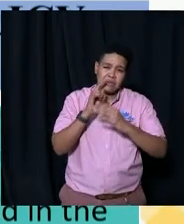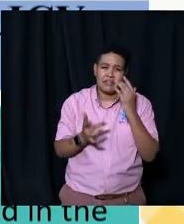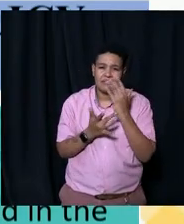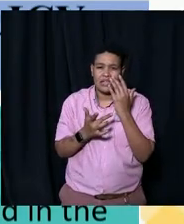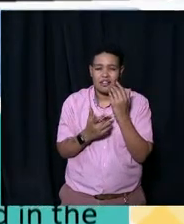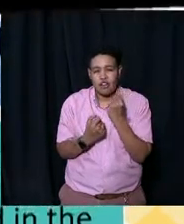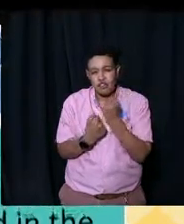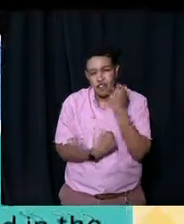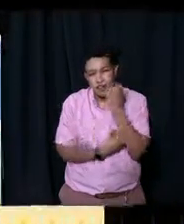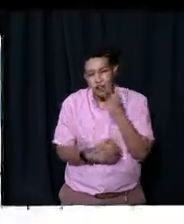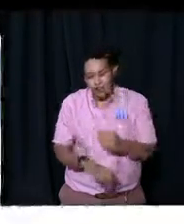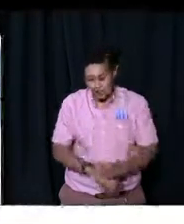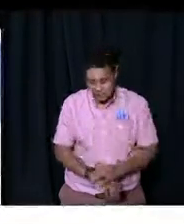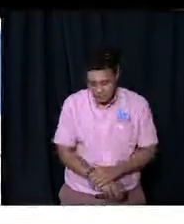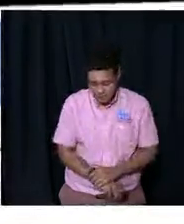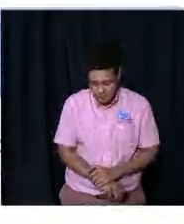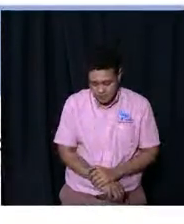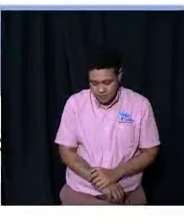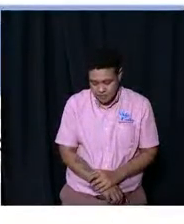support.